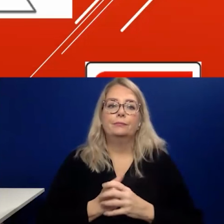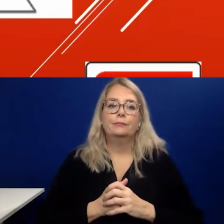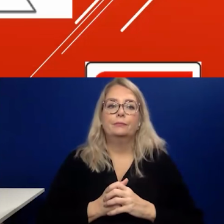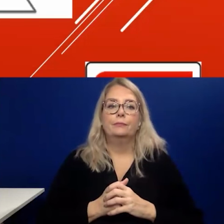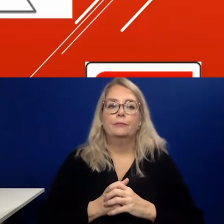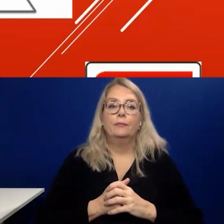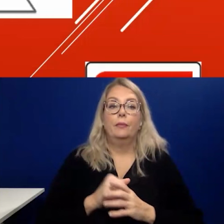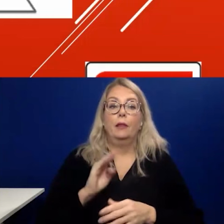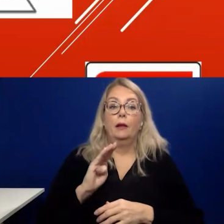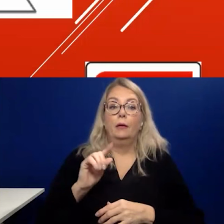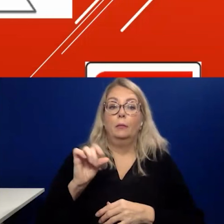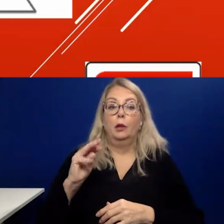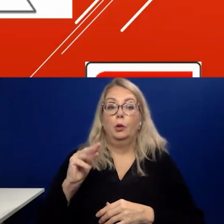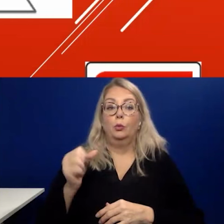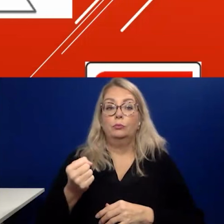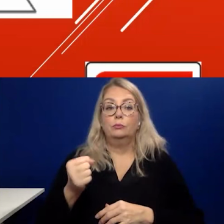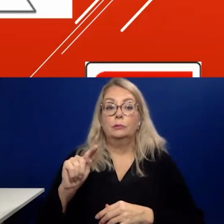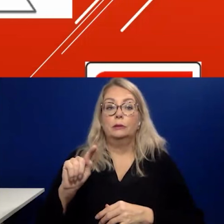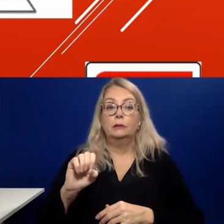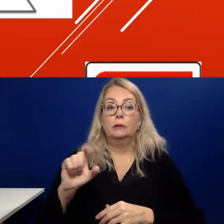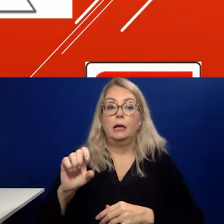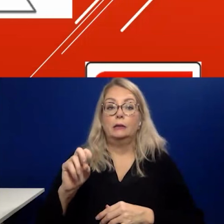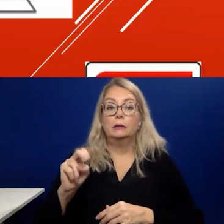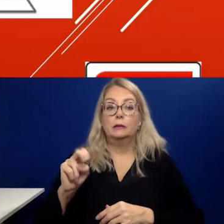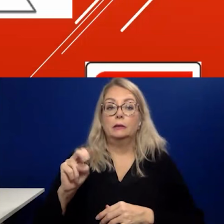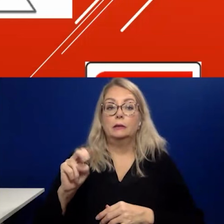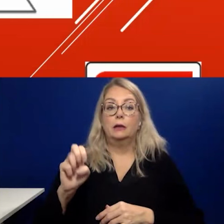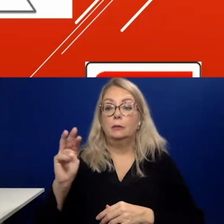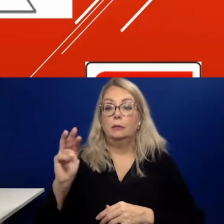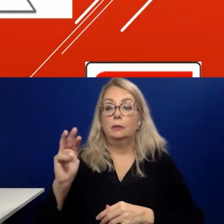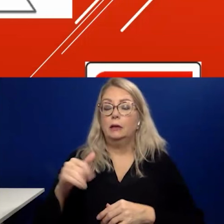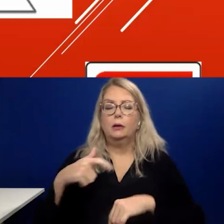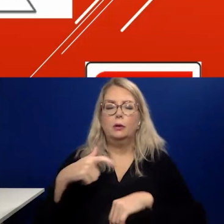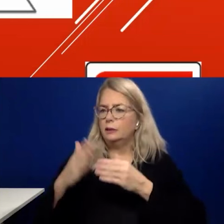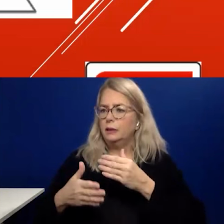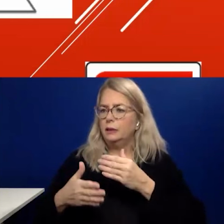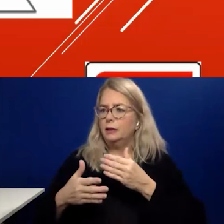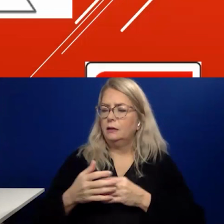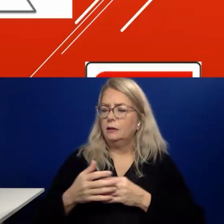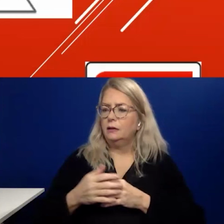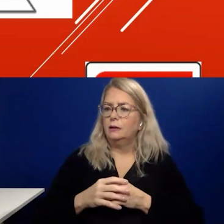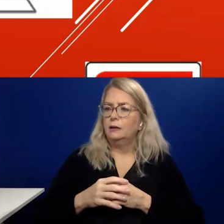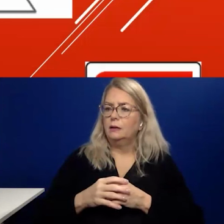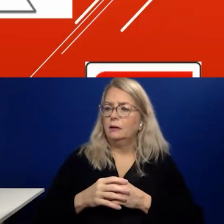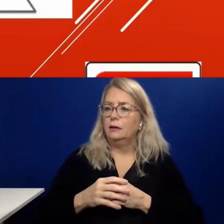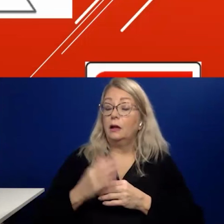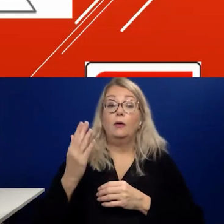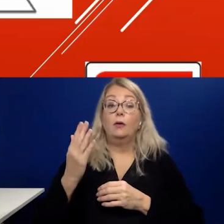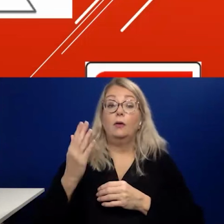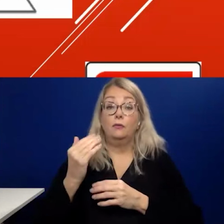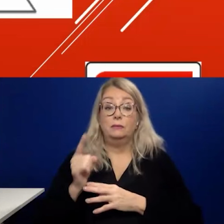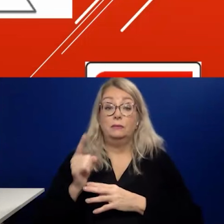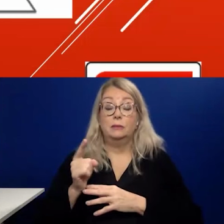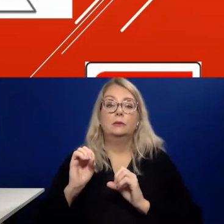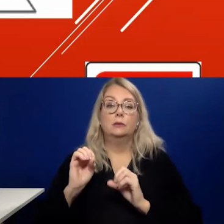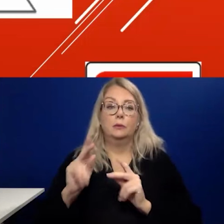Going to Bloom's taxonomy, and we're just about out of time. What time does this end? Is it 9 or 9? What's that? 15 minutes. 15 minutes, oh, cool.